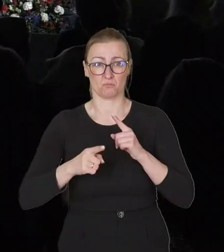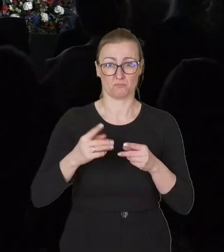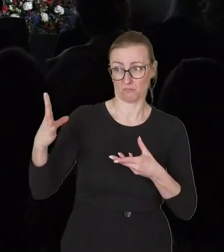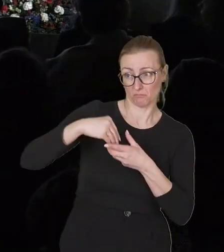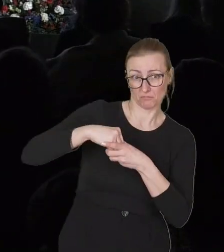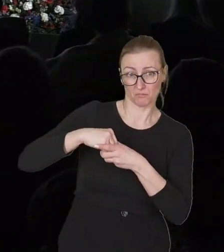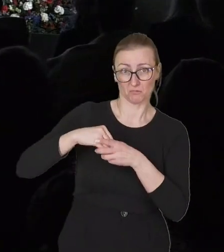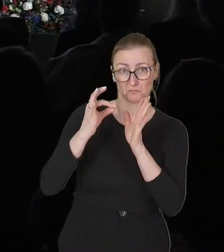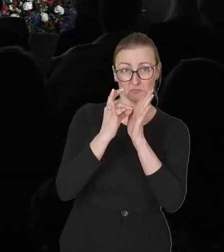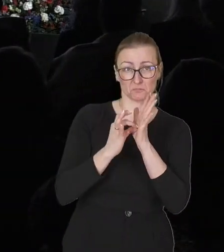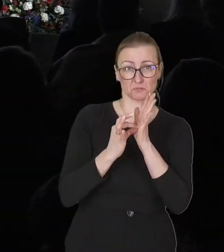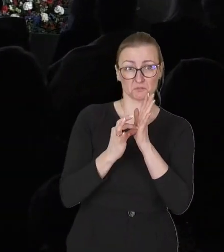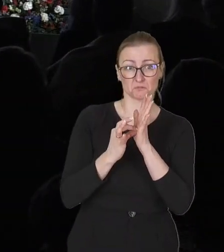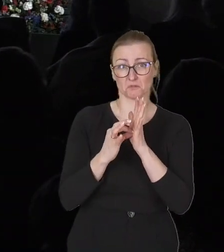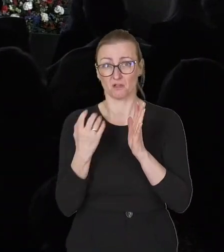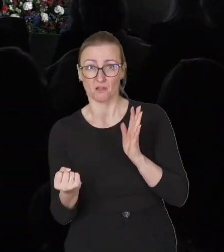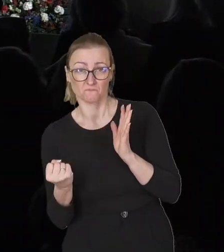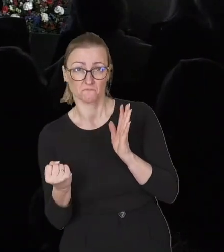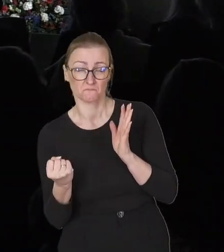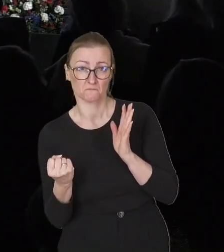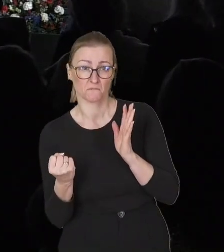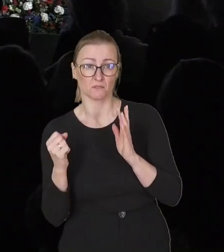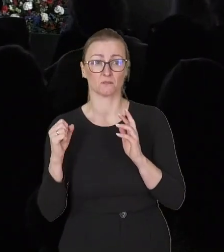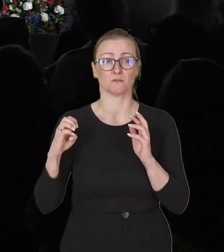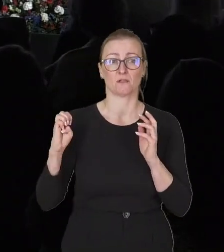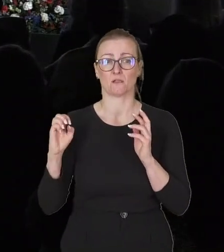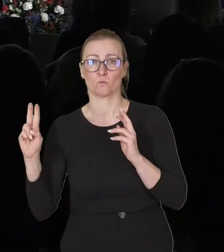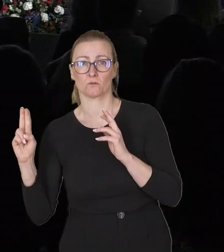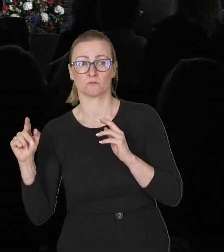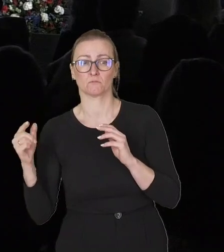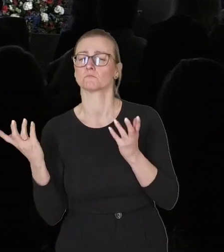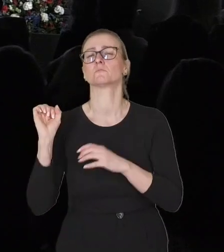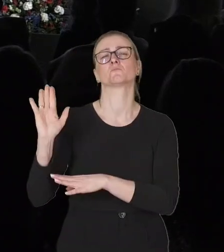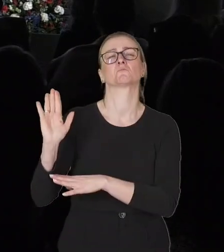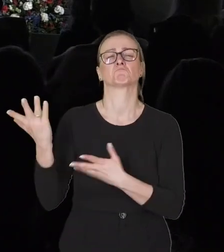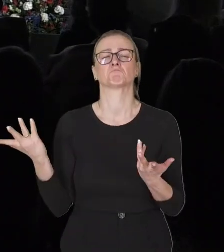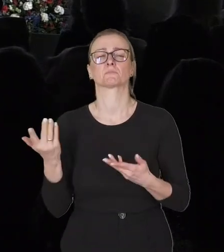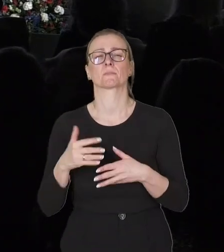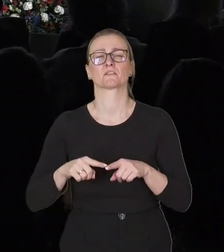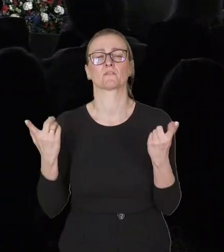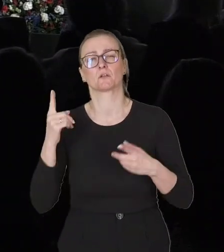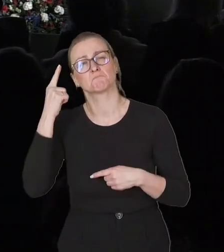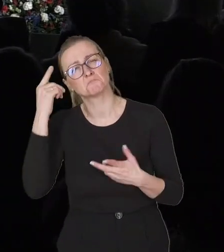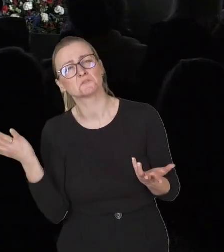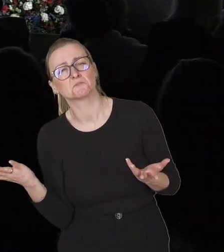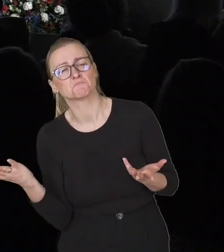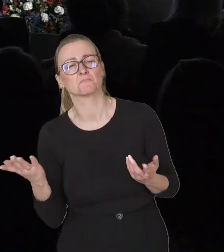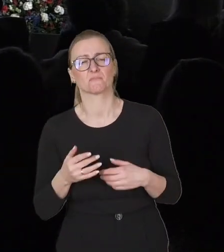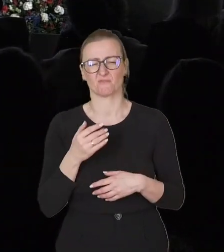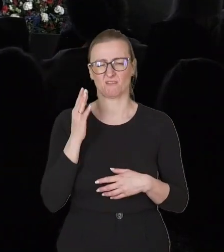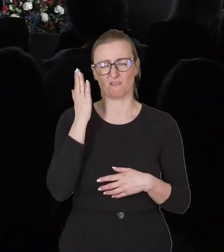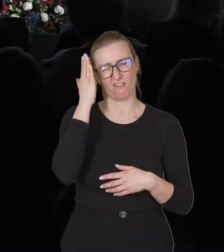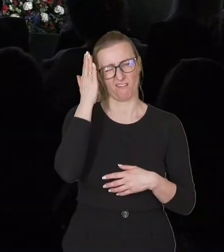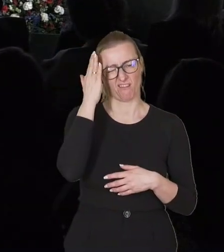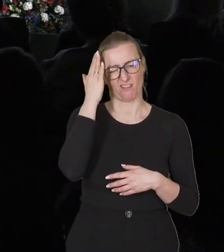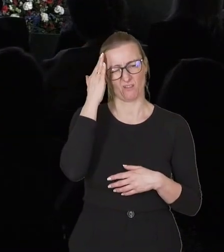Well, it's not an easy question and not absolutely an easy the answer. easy questions are already of course, answered. I'm a big fan of cohesion policy, both